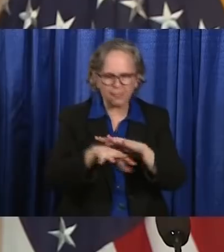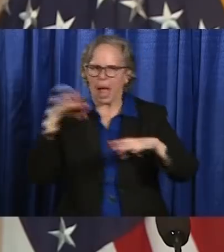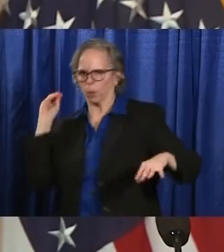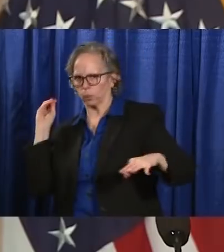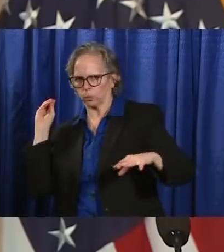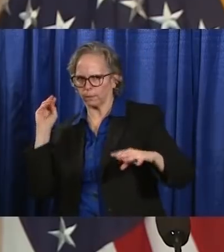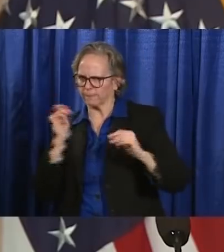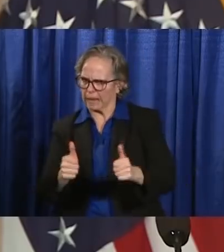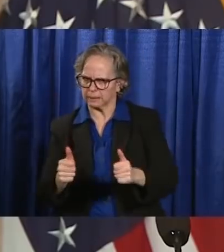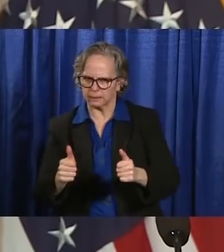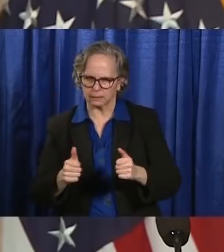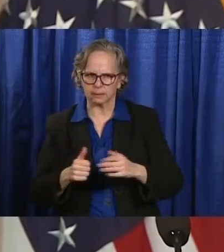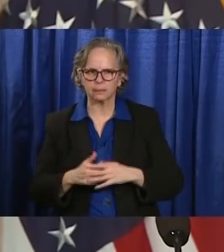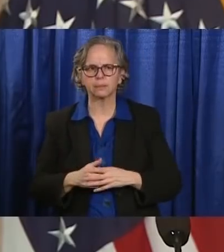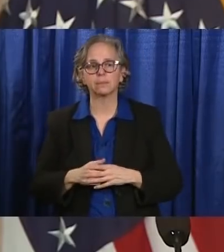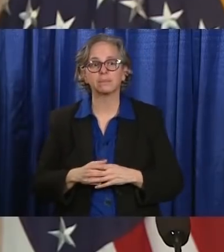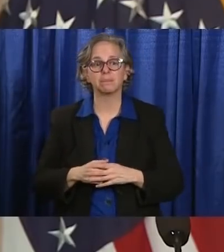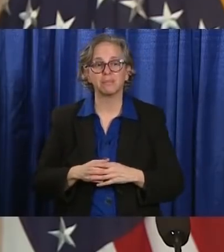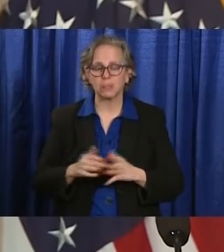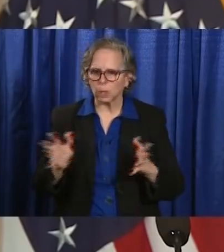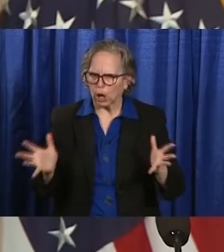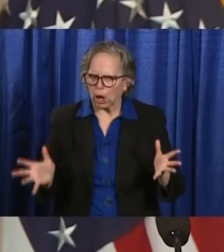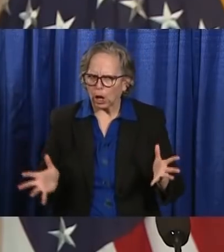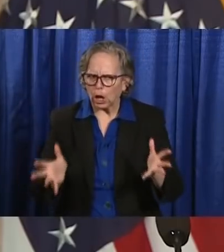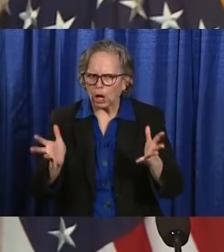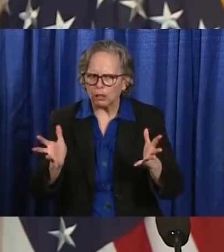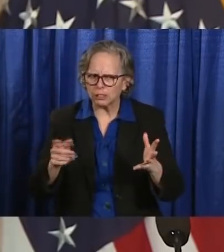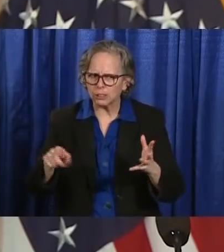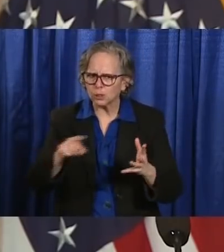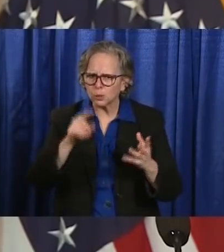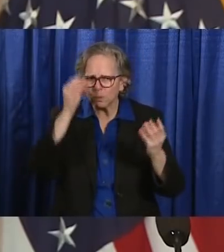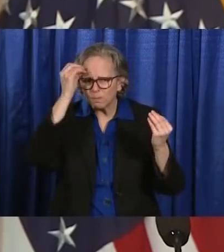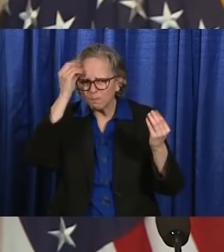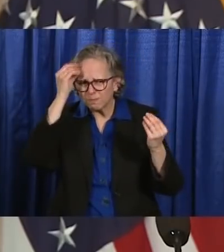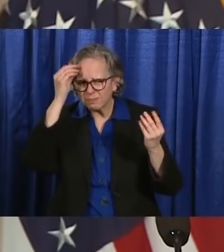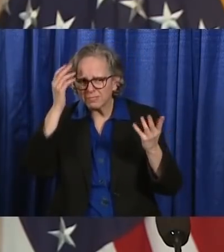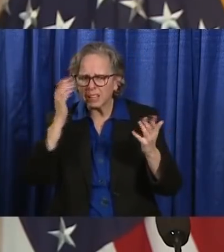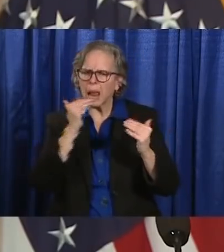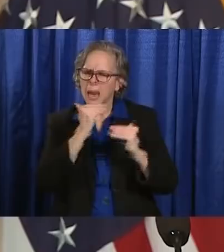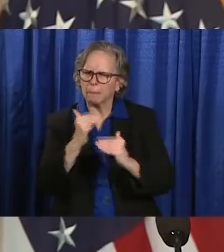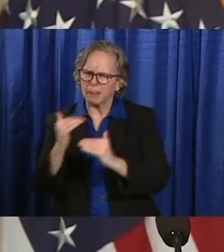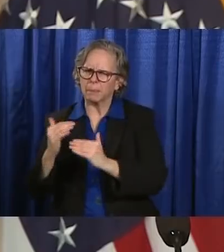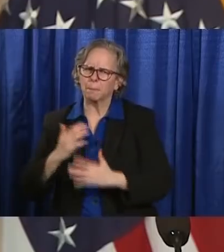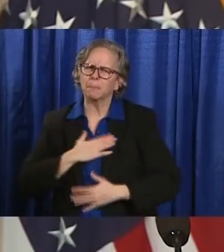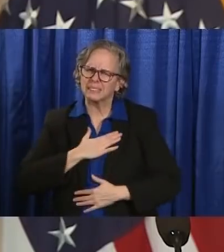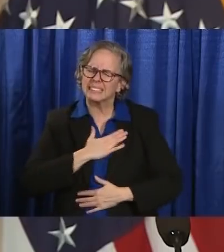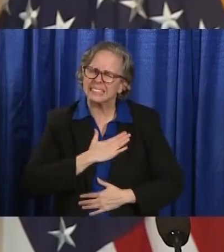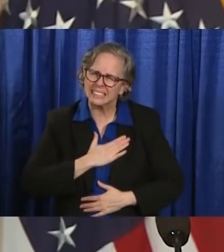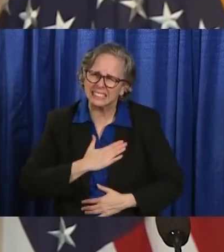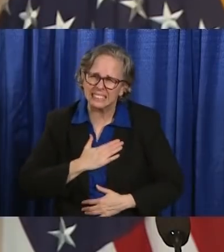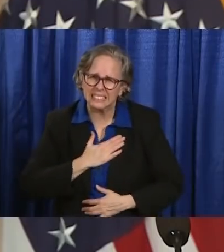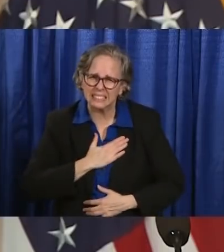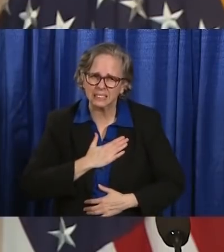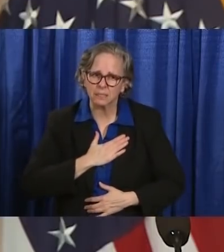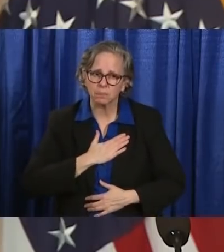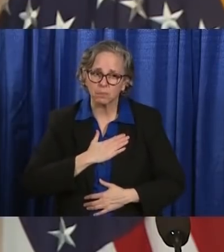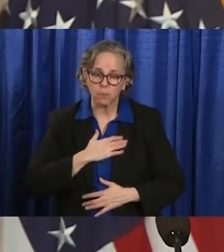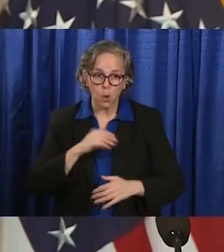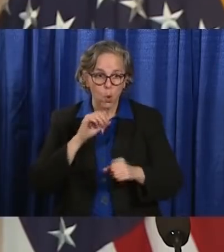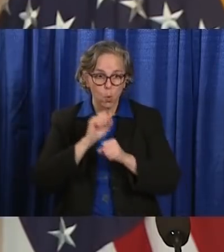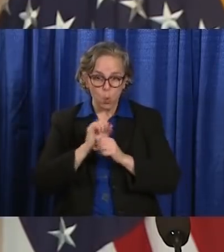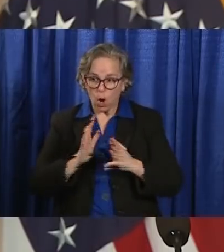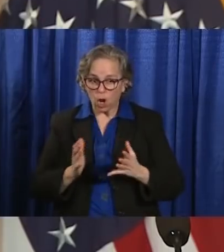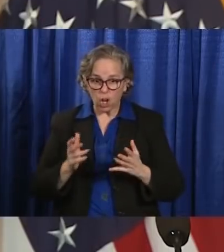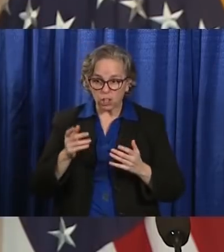to encourage you to know that along with the limitations that we put in place, we've also encouraged our workers within the facility to help to